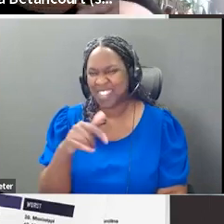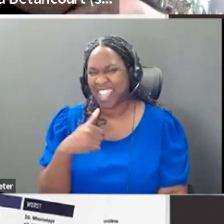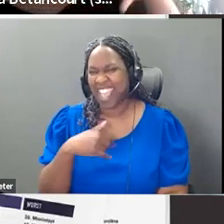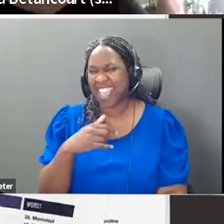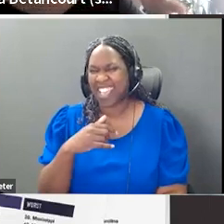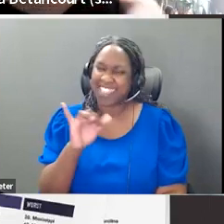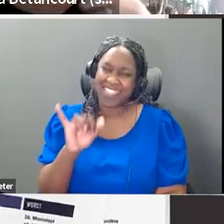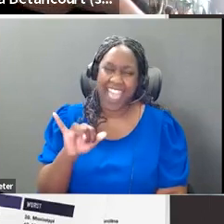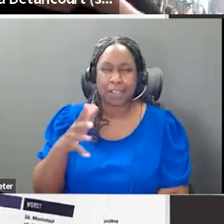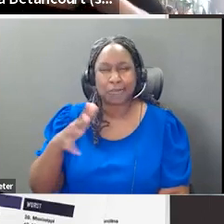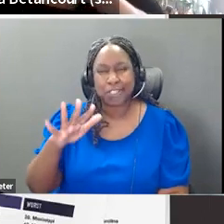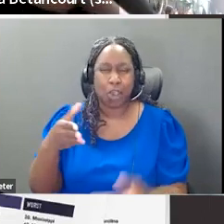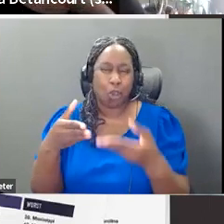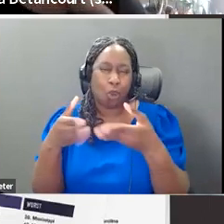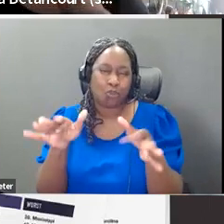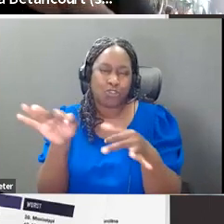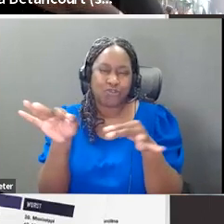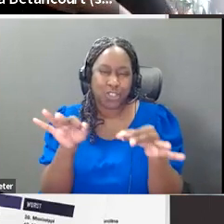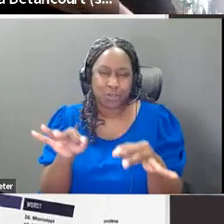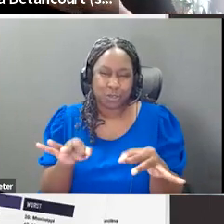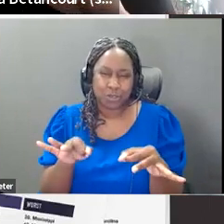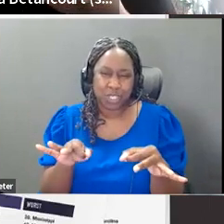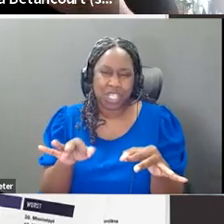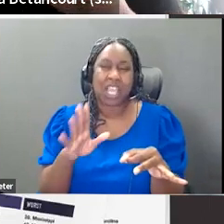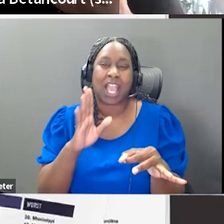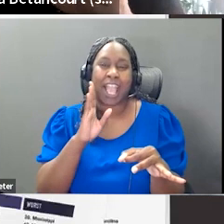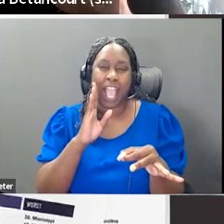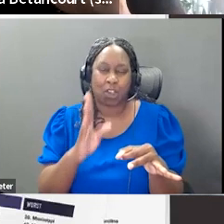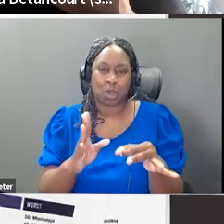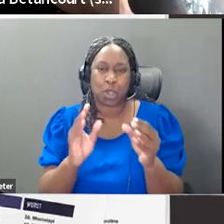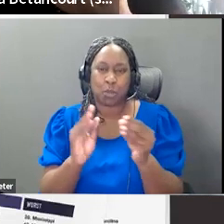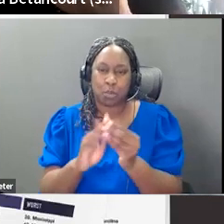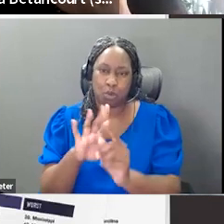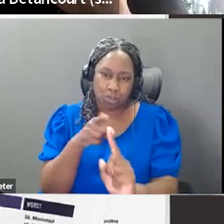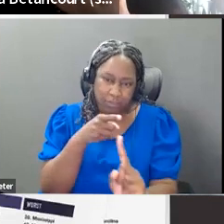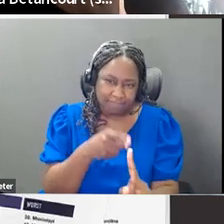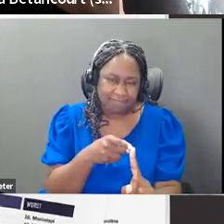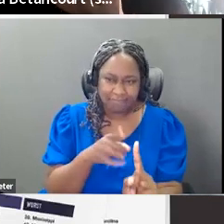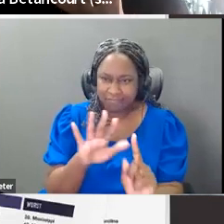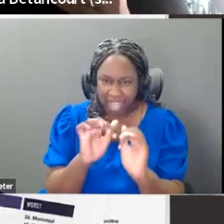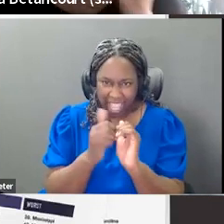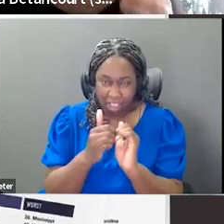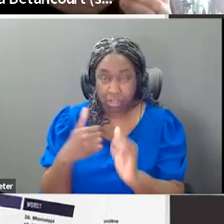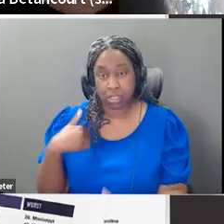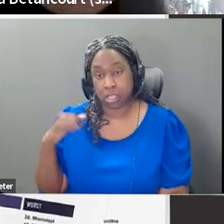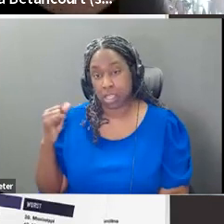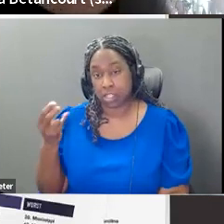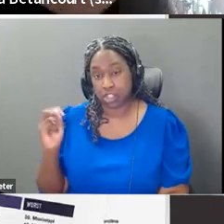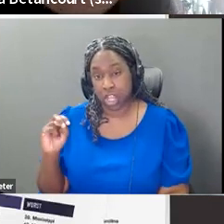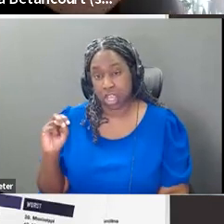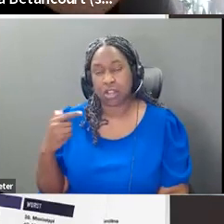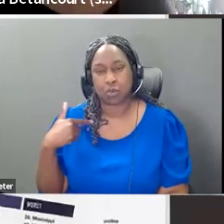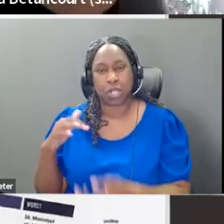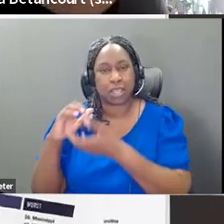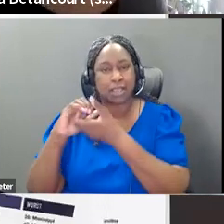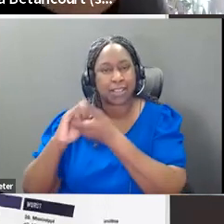that was sort of an overview that John gave, and I'm going to get down into the nitty-gritty of how we actually did that. So John and I have collaborated